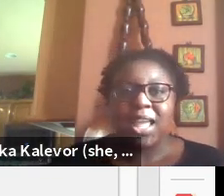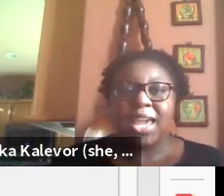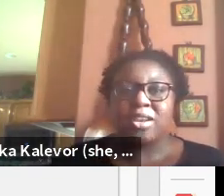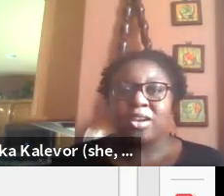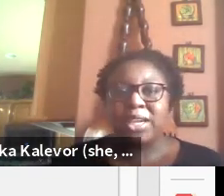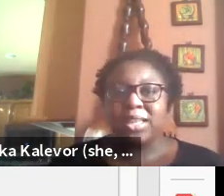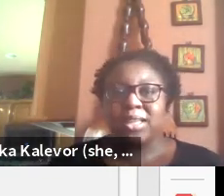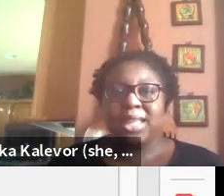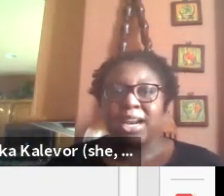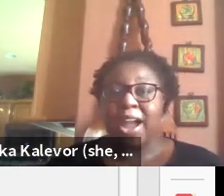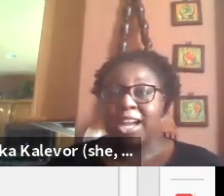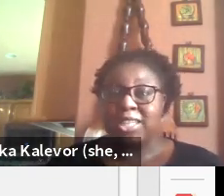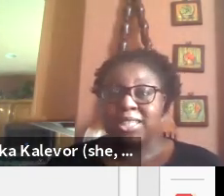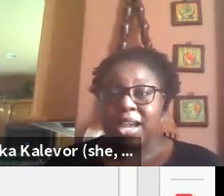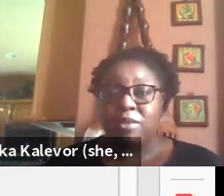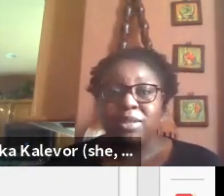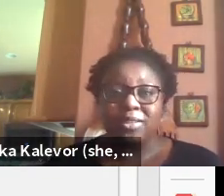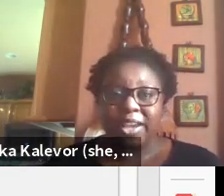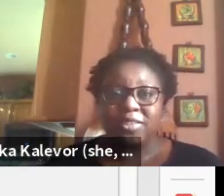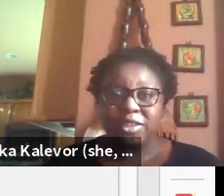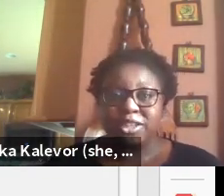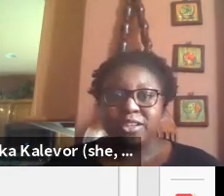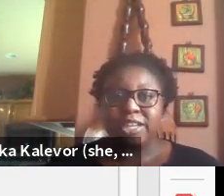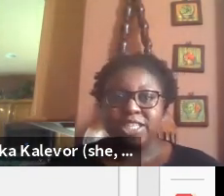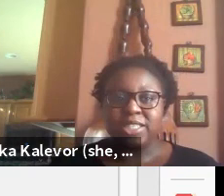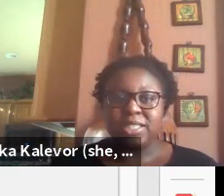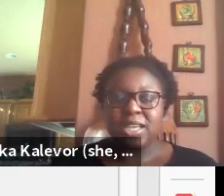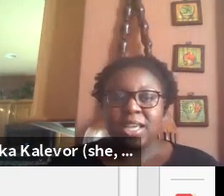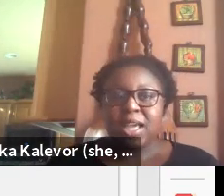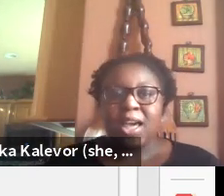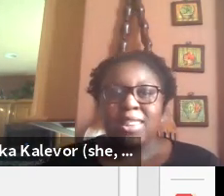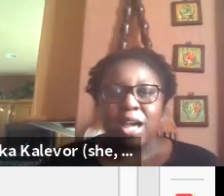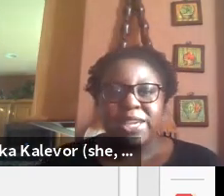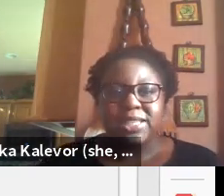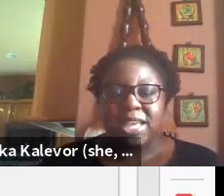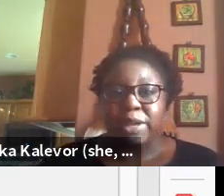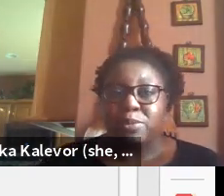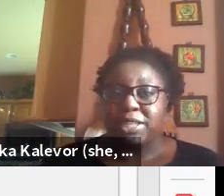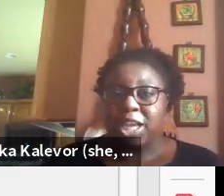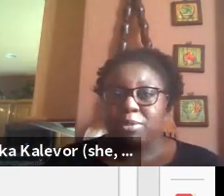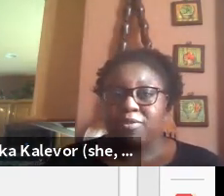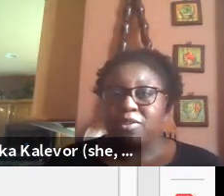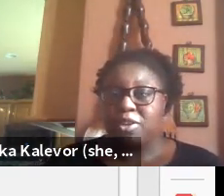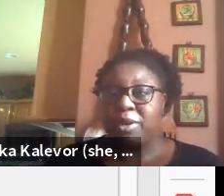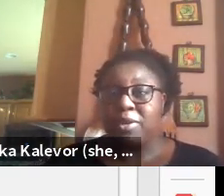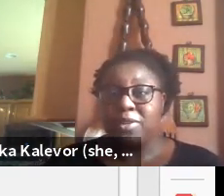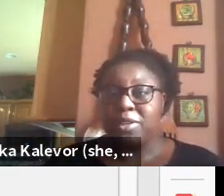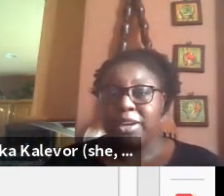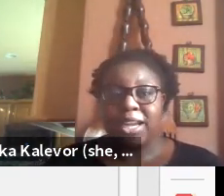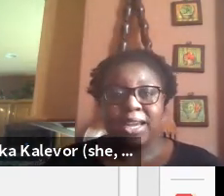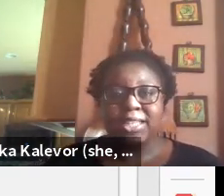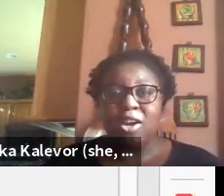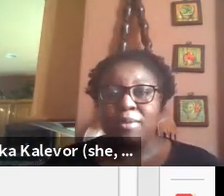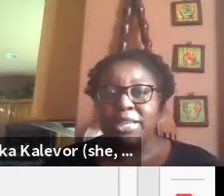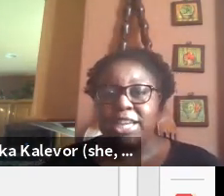color, and knowing that our actions now will affect future generations. That being said, we hope to shape the future, but